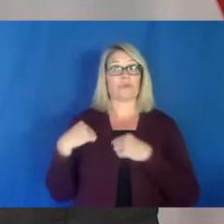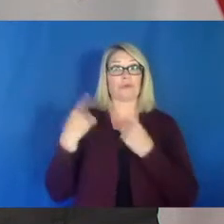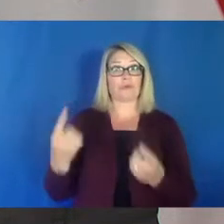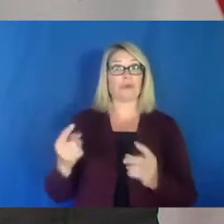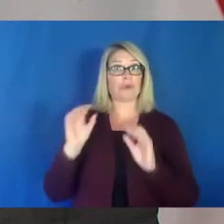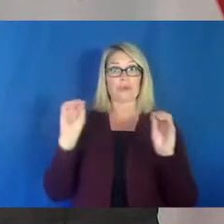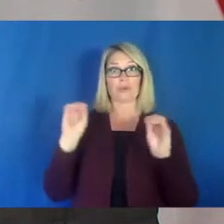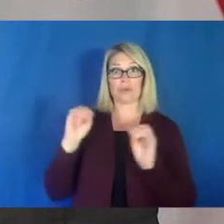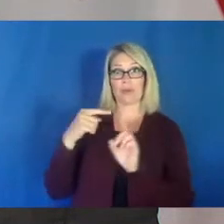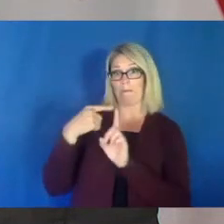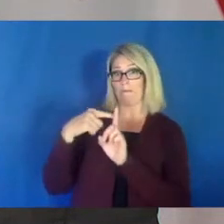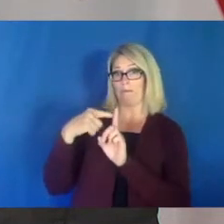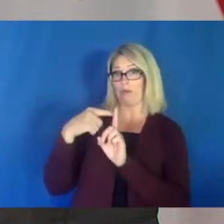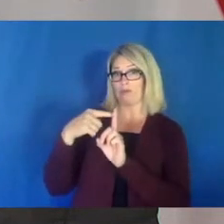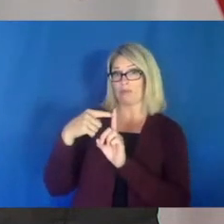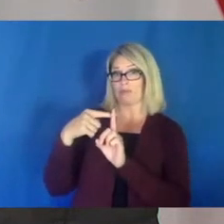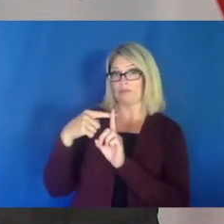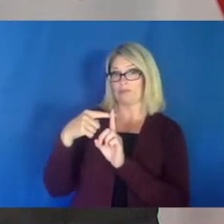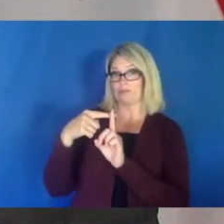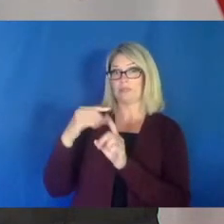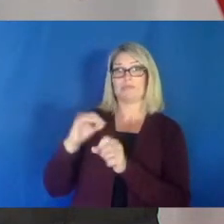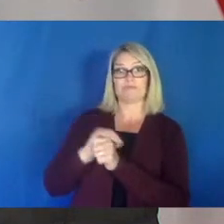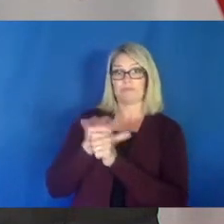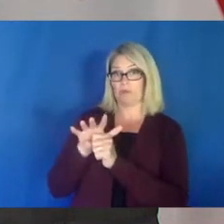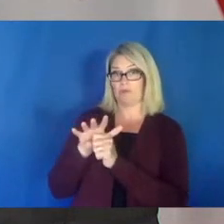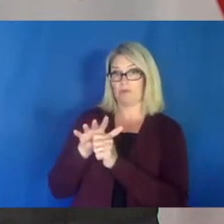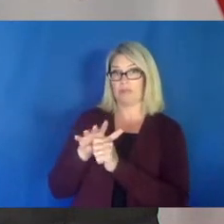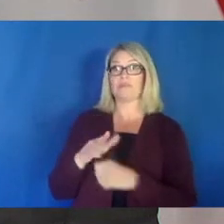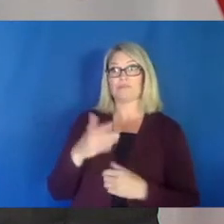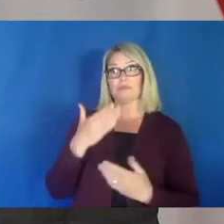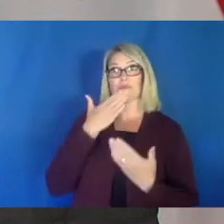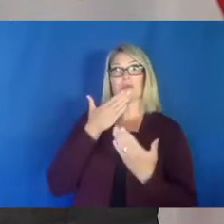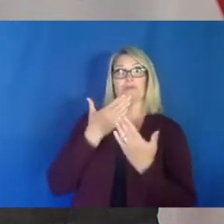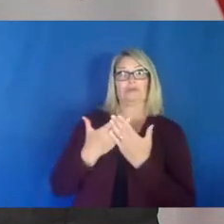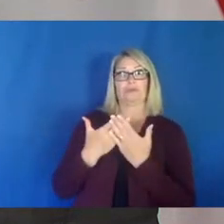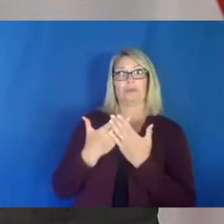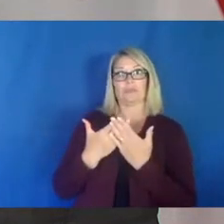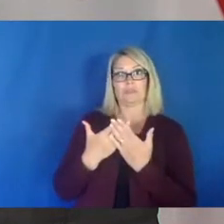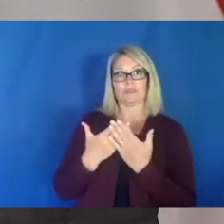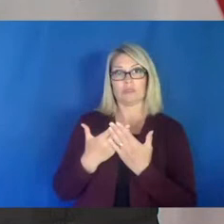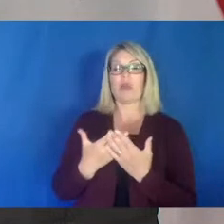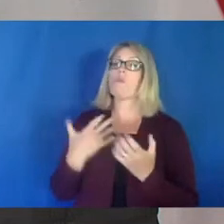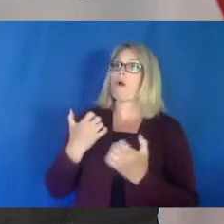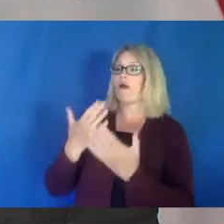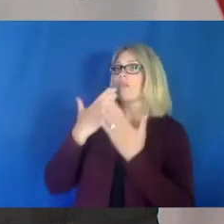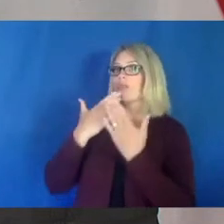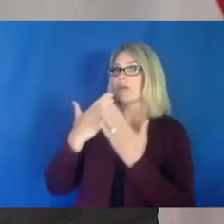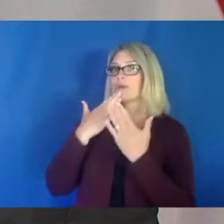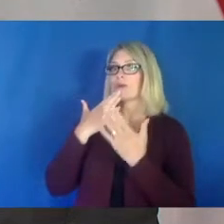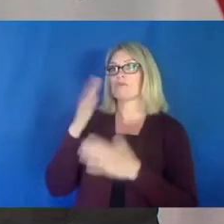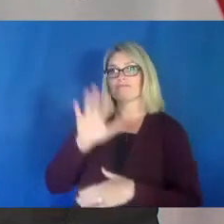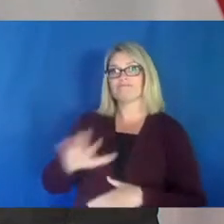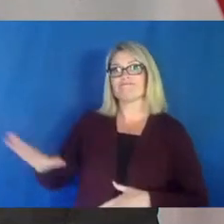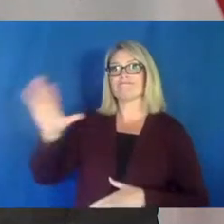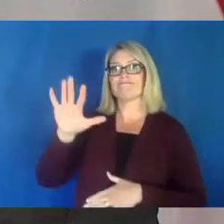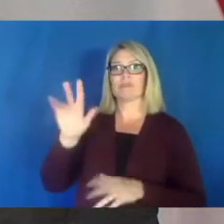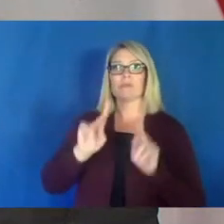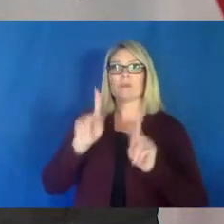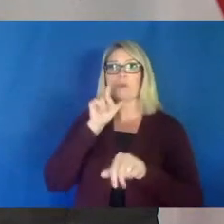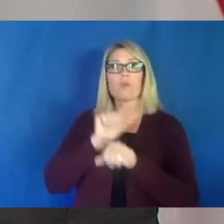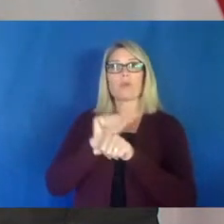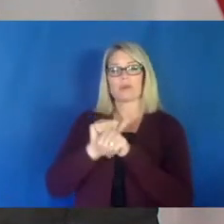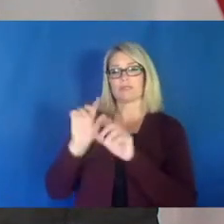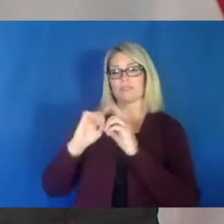really, really comforting, and it's a great undertaking. And I want to thank all of those who have worked across many departments to make